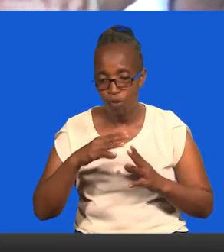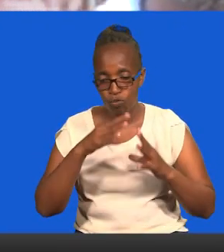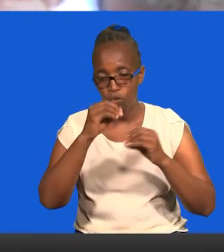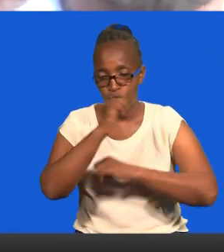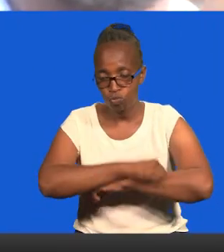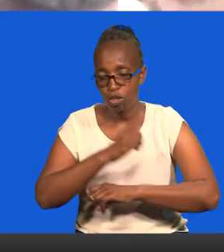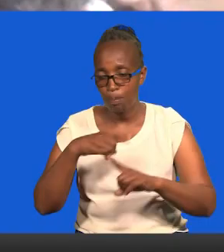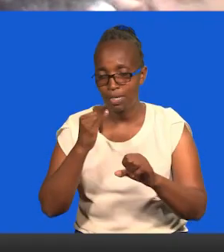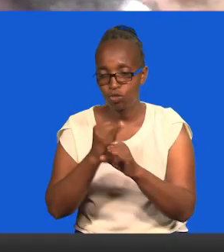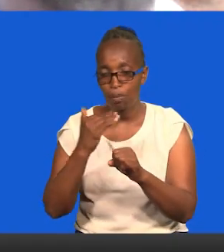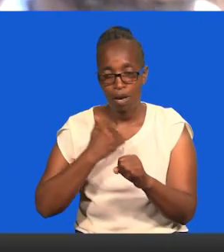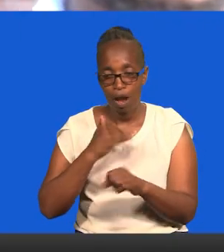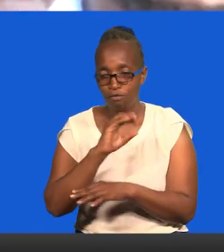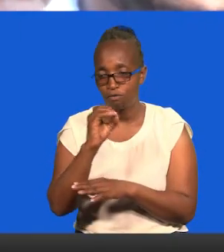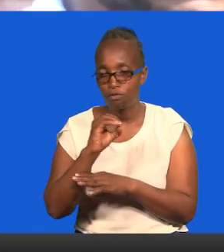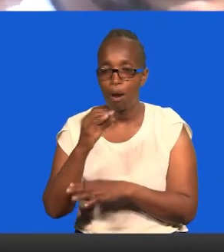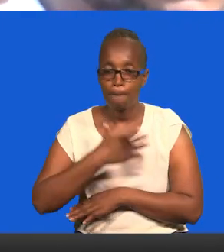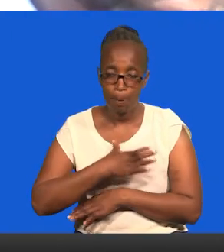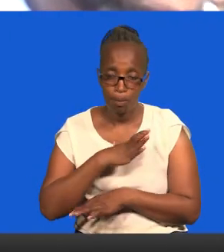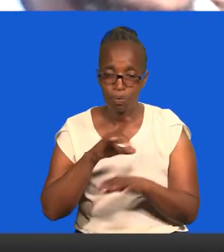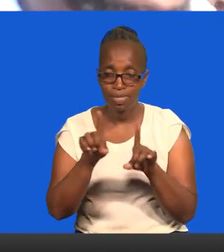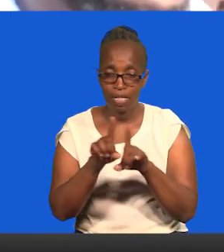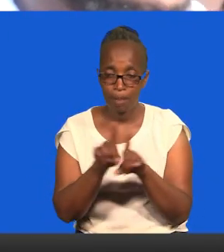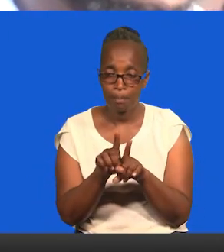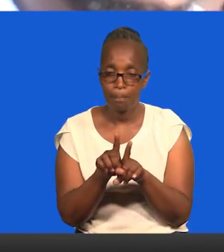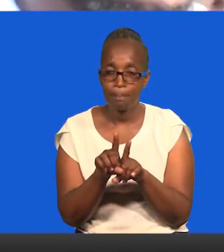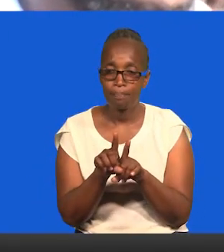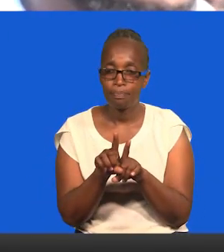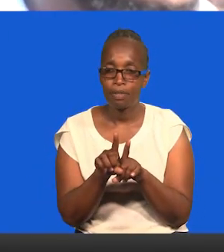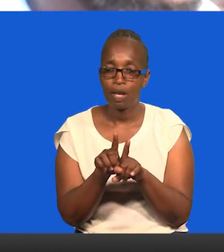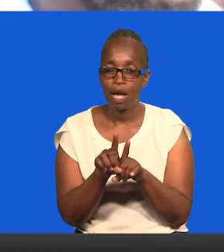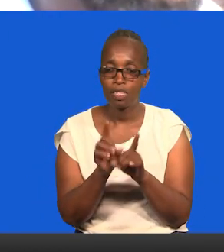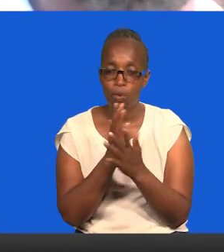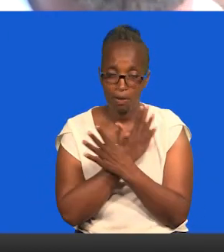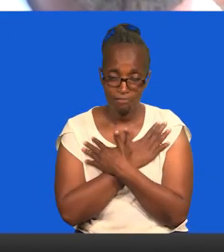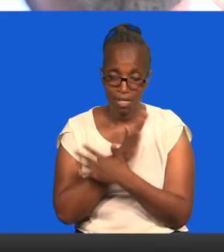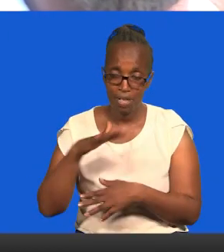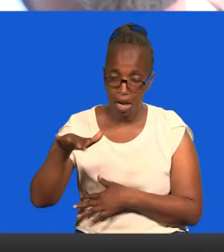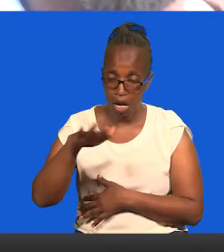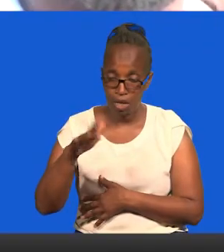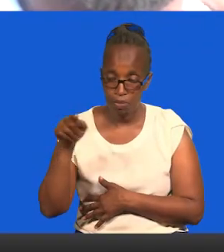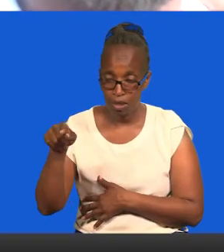has no job. So people like him, in fact, people like my friend here,